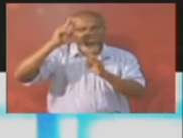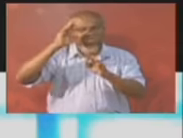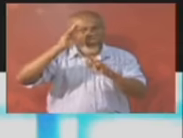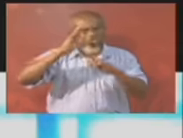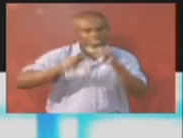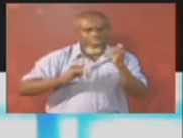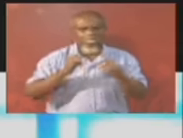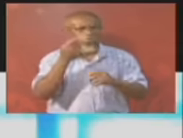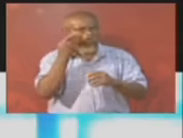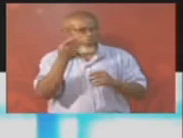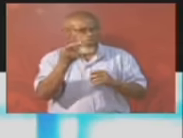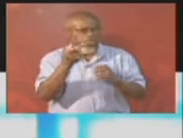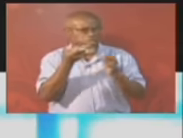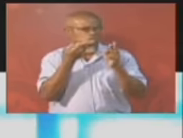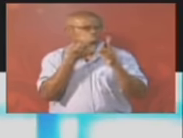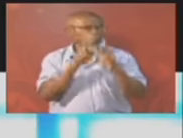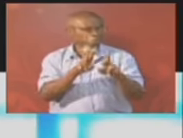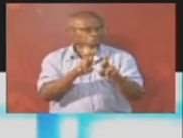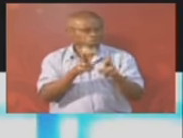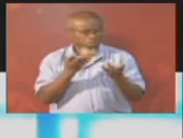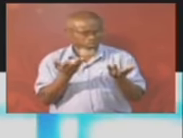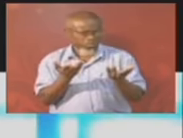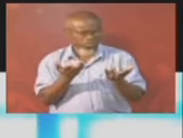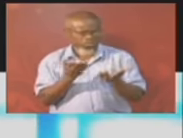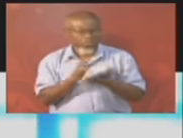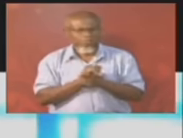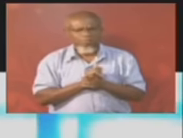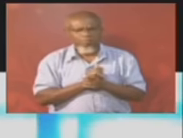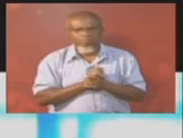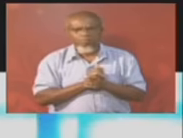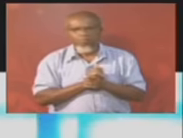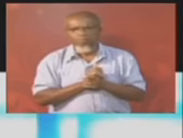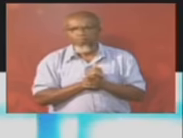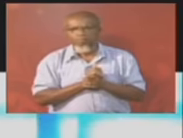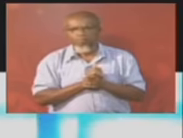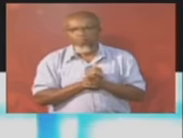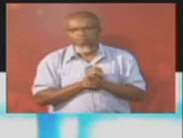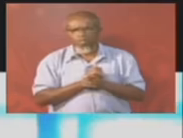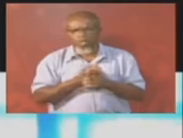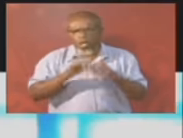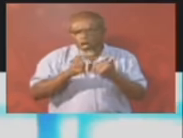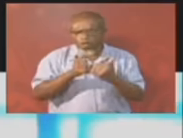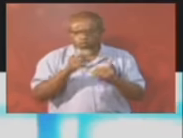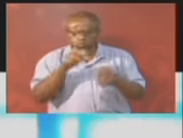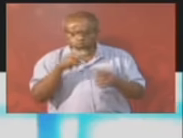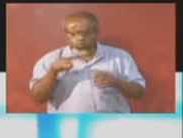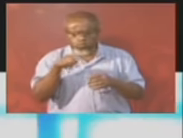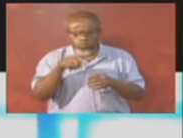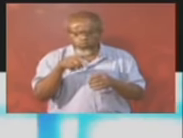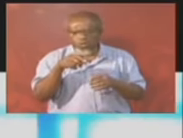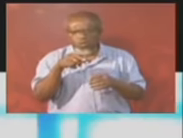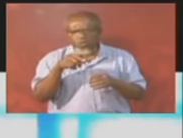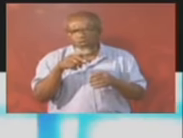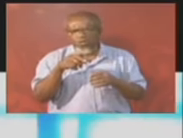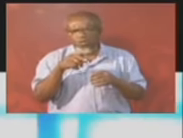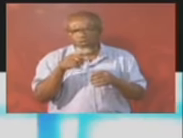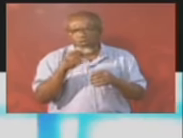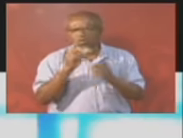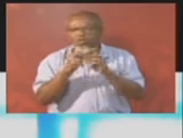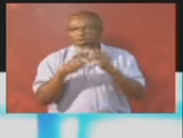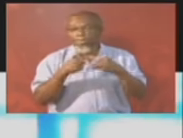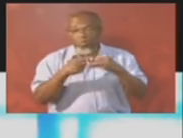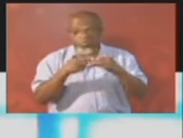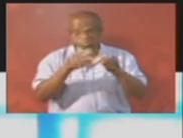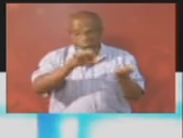a need for us to take another look at how we attribute deaths to COVID in Trinidad and Tobago?